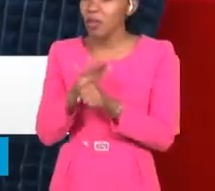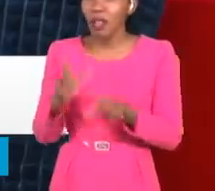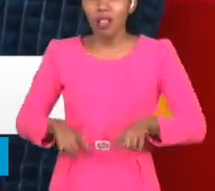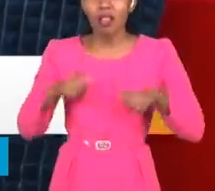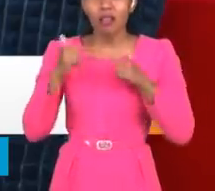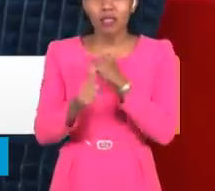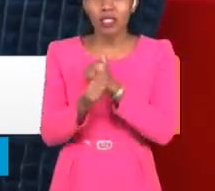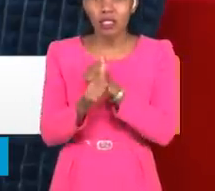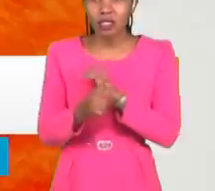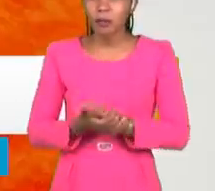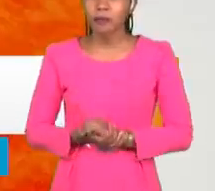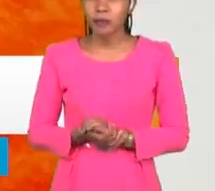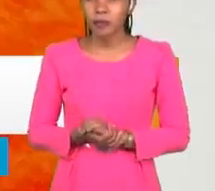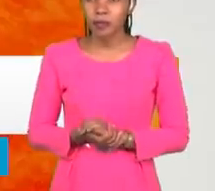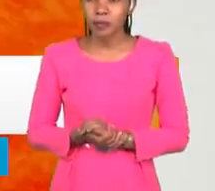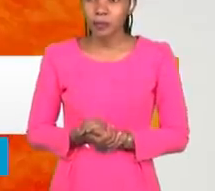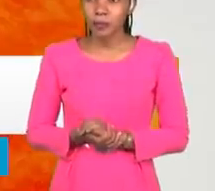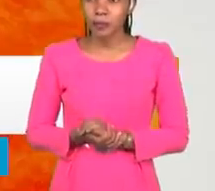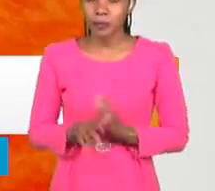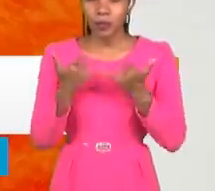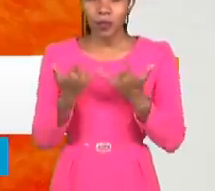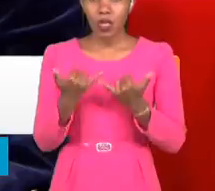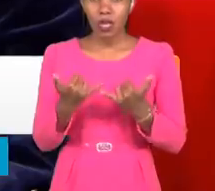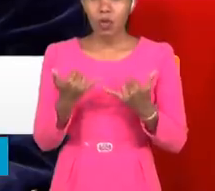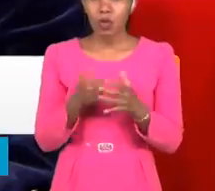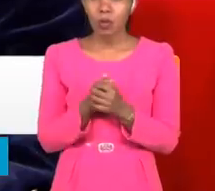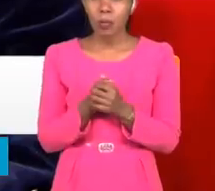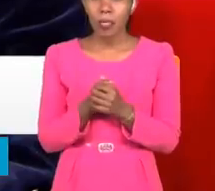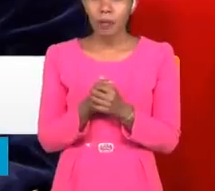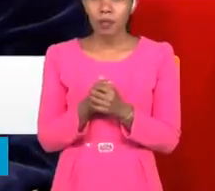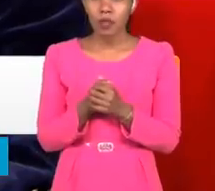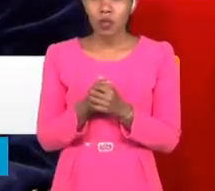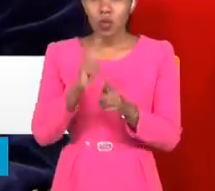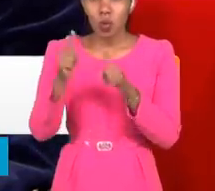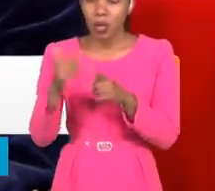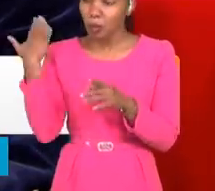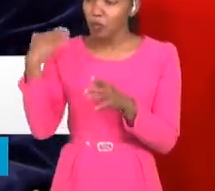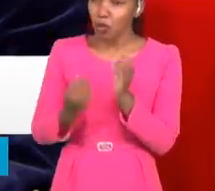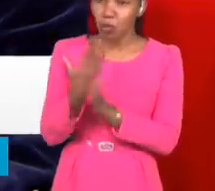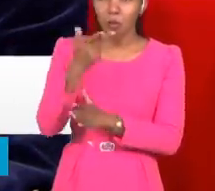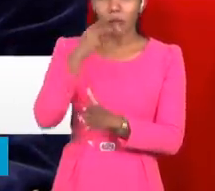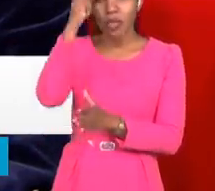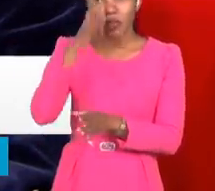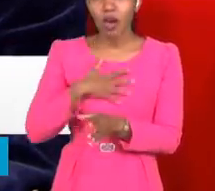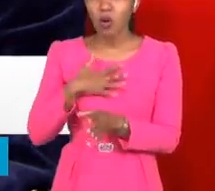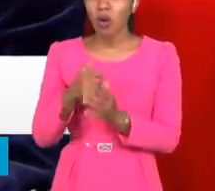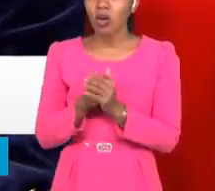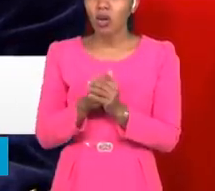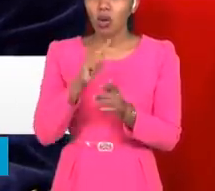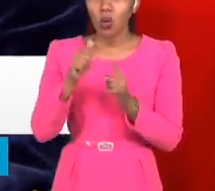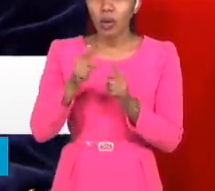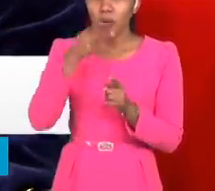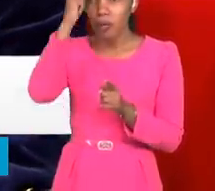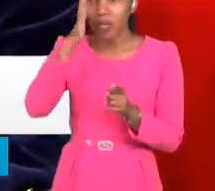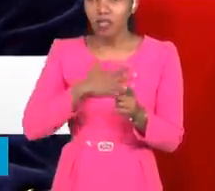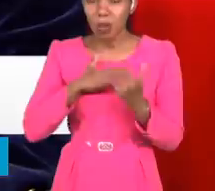many. I could go on. Yeah. Mm. Now, you see, even during our days when you were growing up, our parents, when our parents were expectant, you